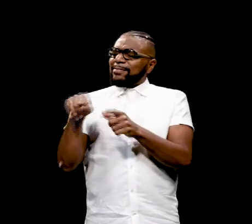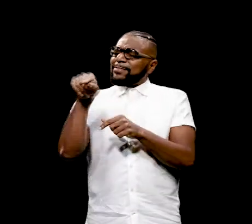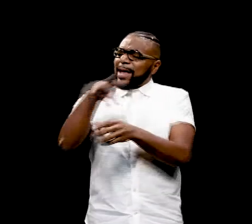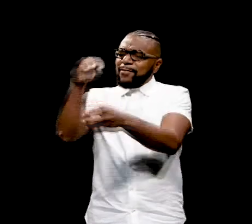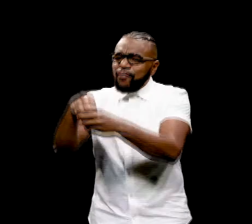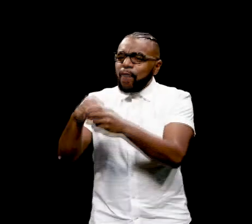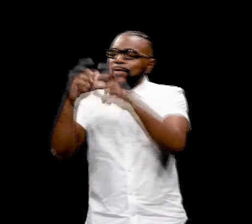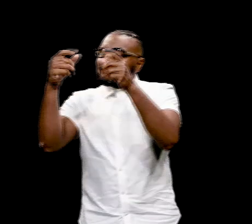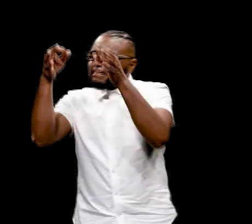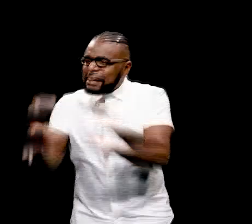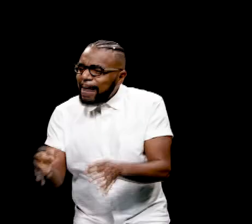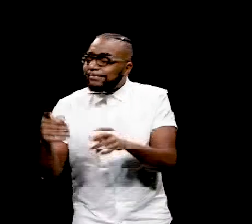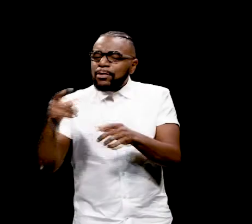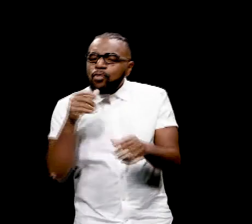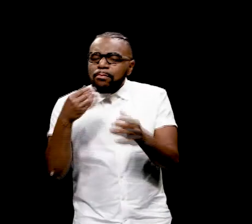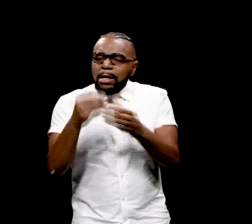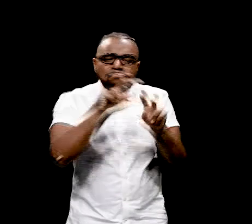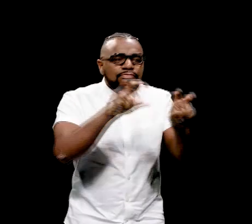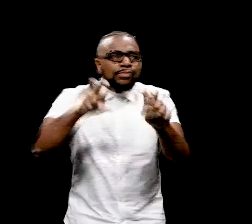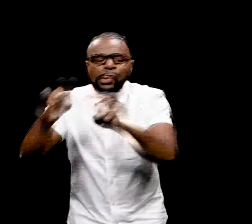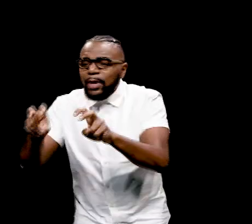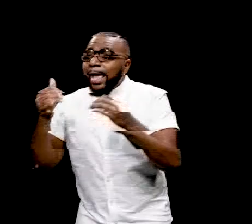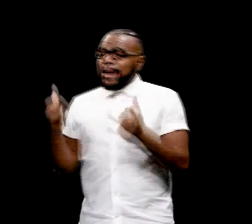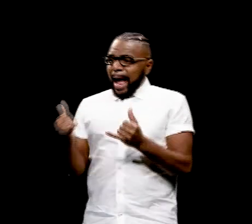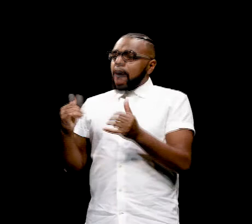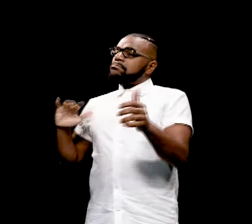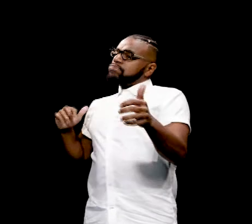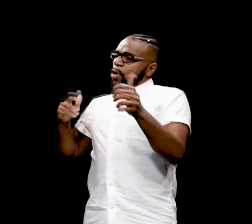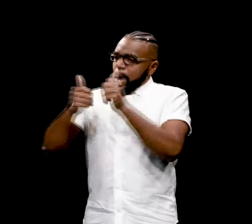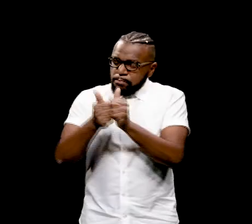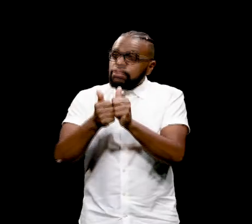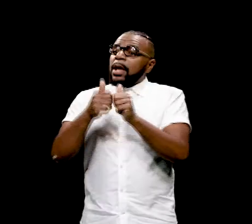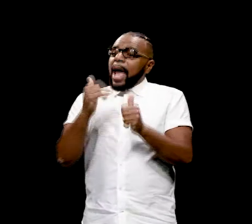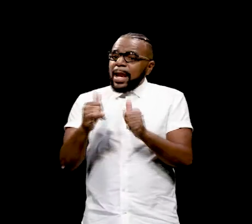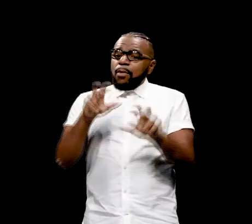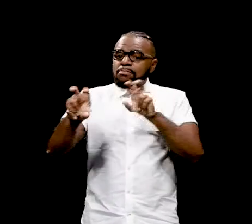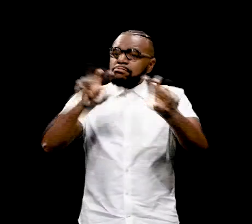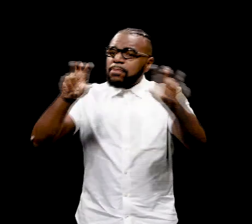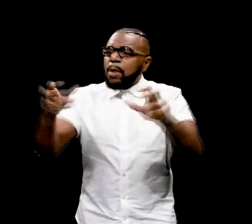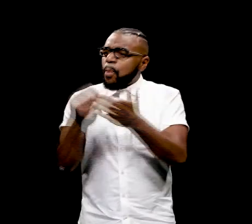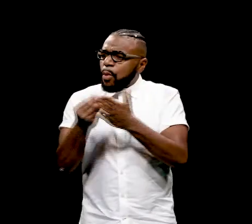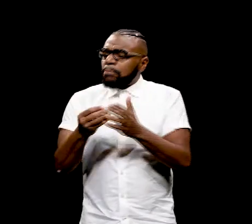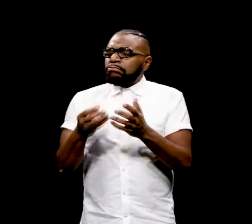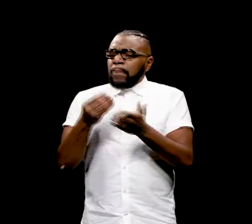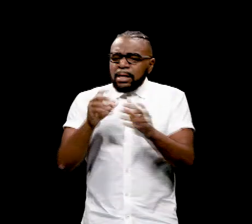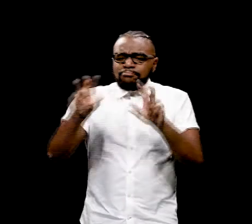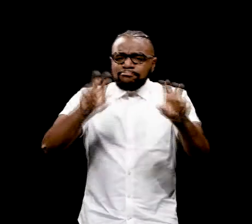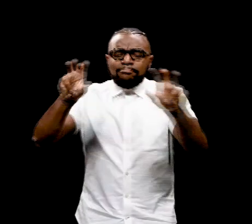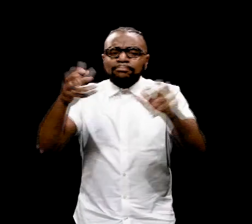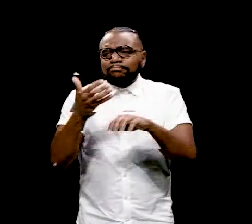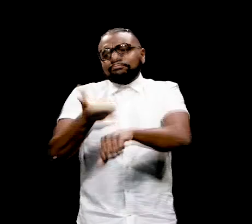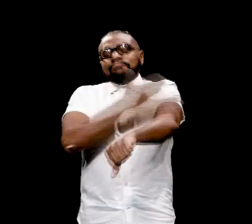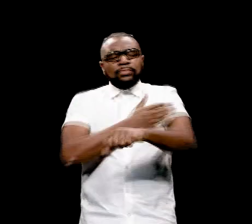is we're now ahead of schedule and we have over-delivered on the promises from the original 2016 housing bond. And the